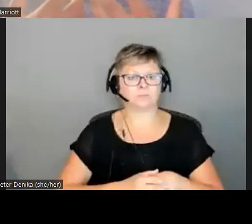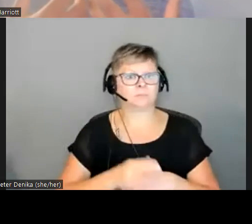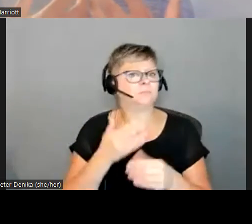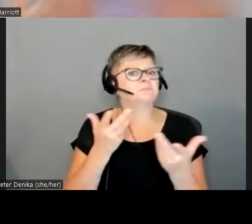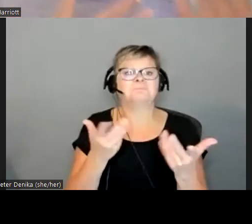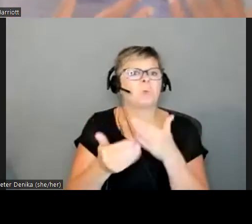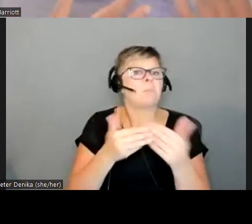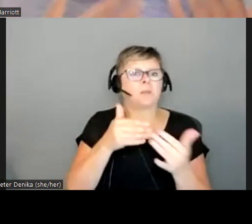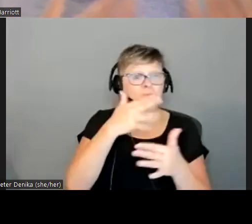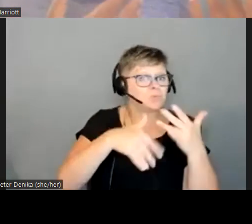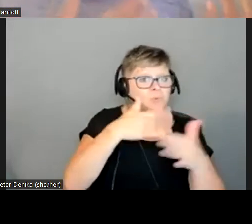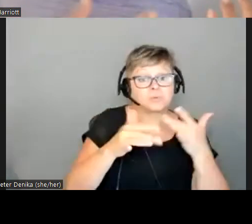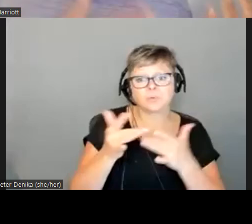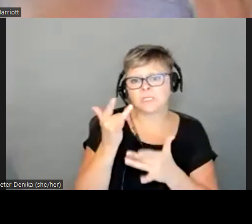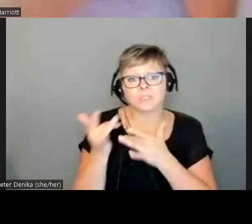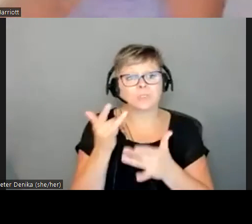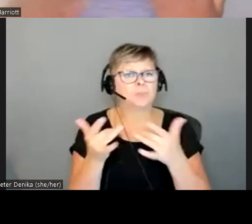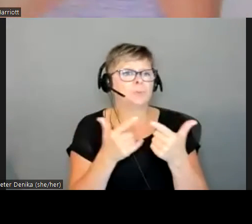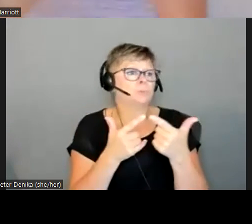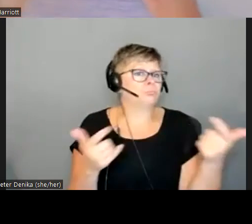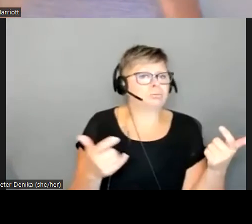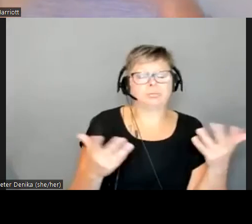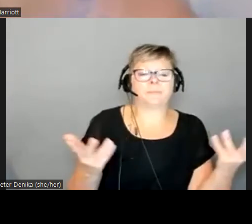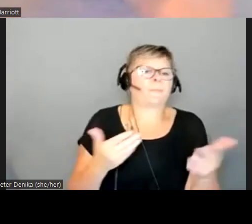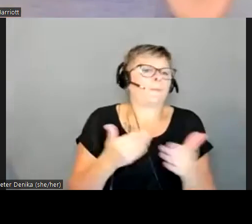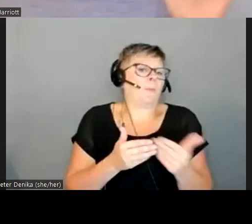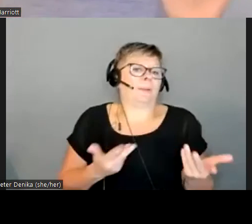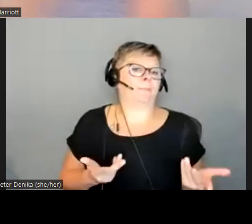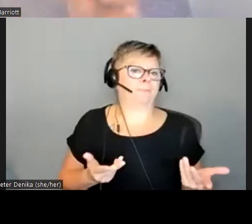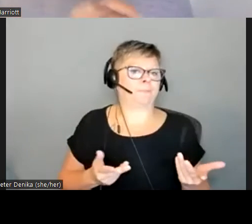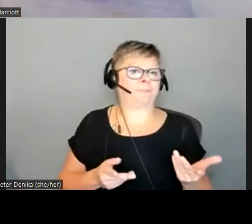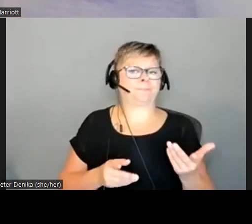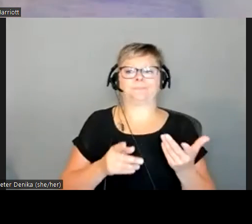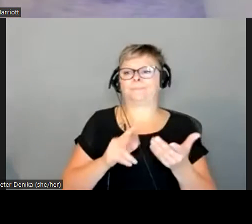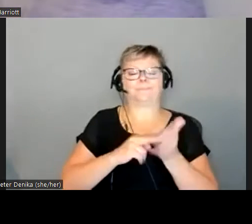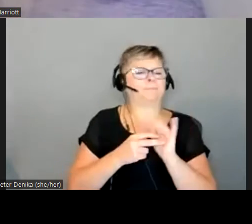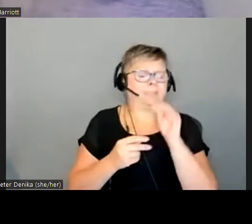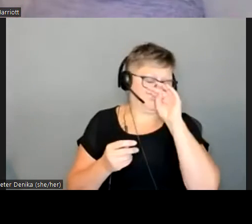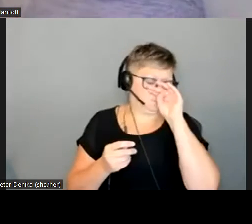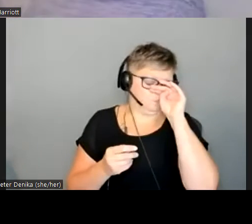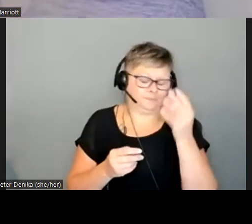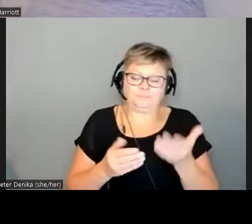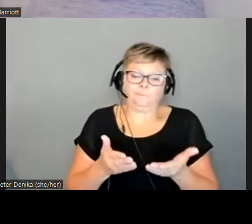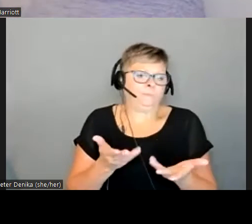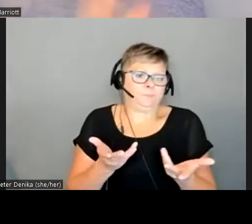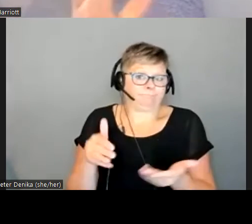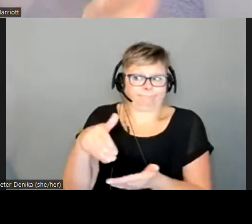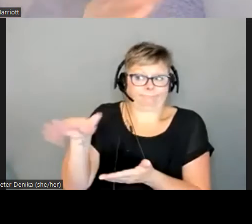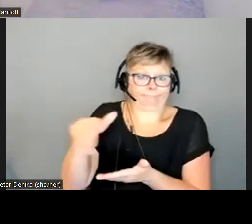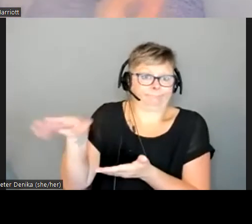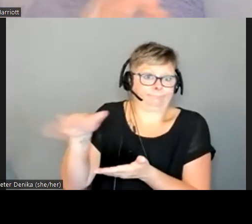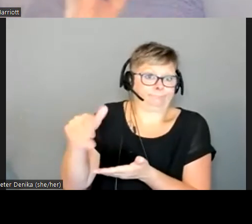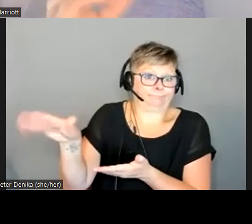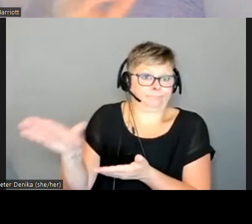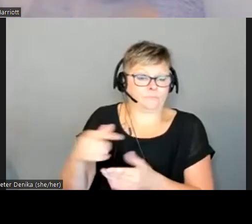them. And you hear, we have a new bill, people are pushed out. So yeah, I like the